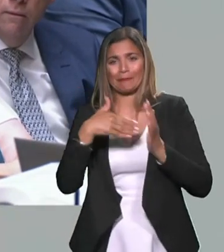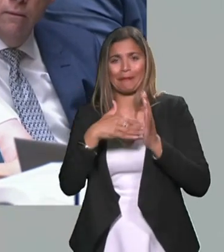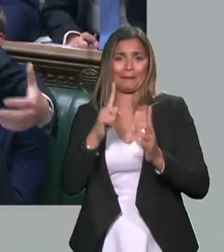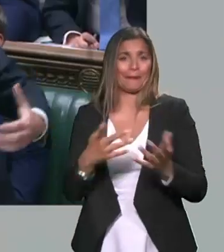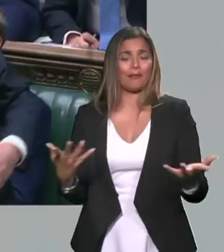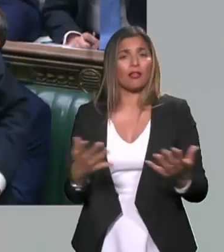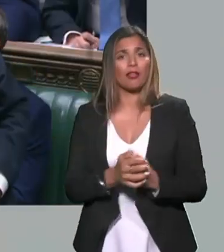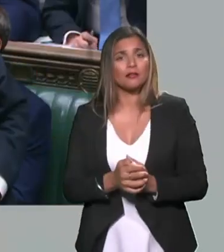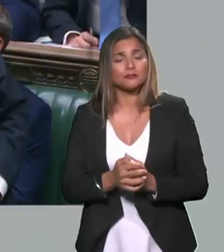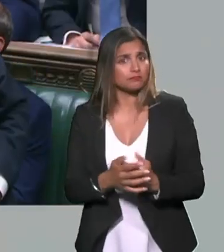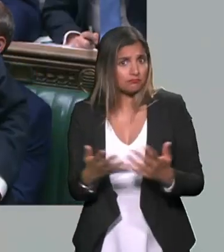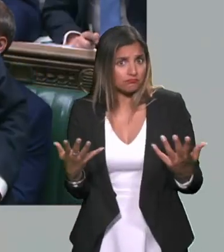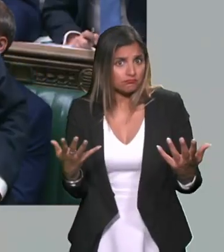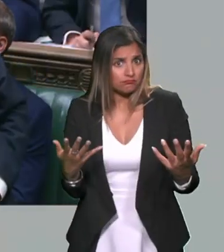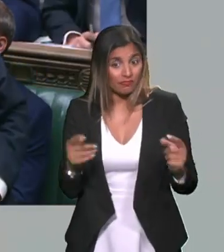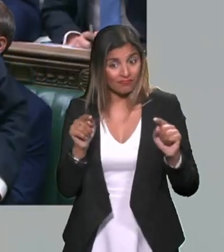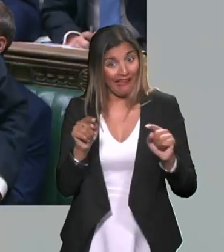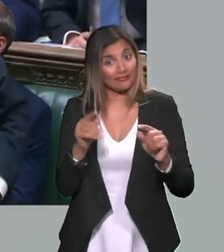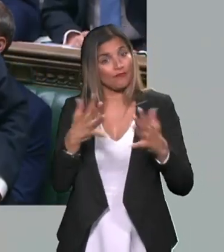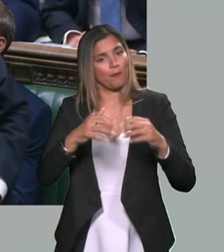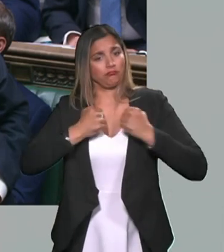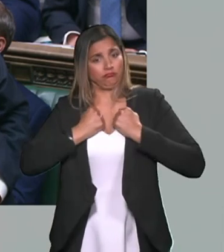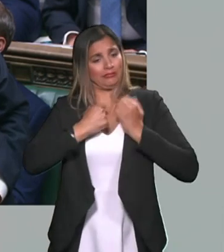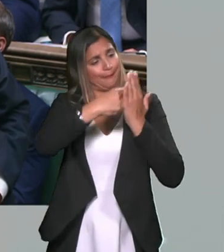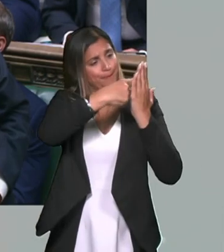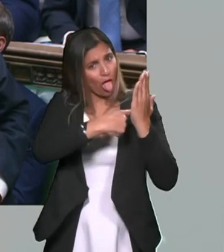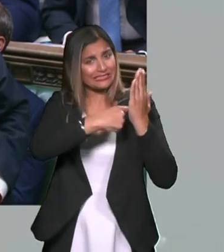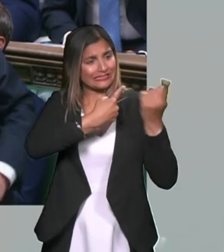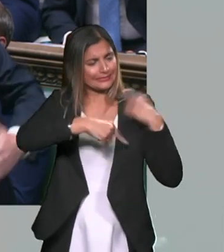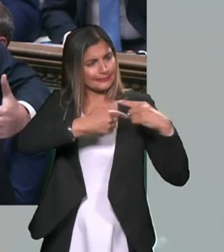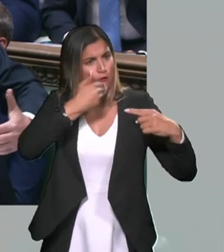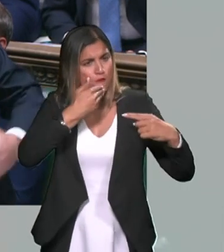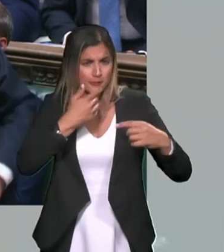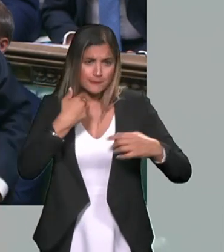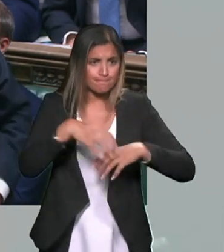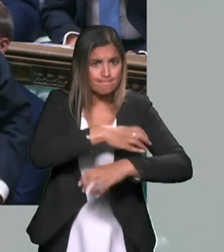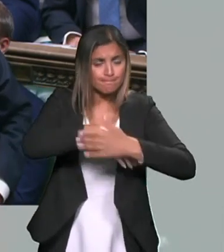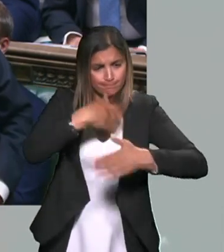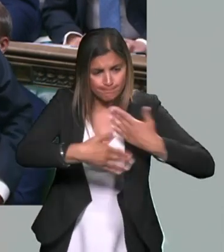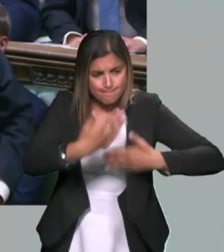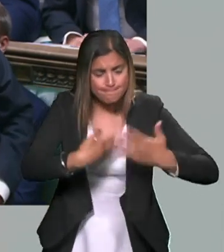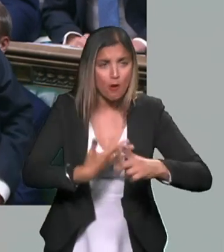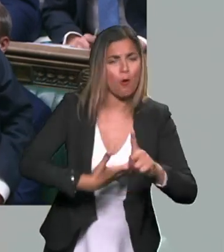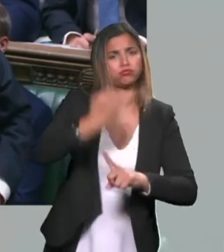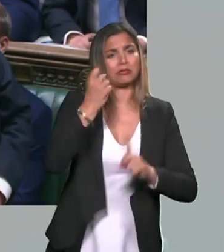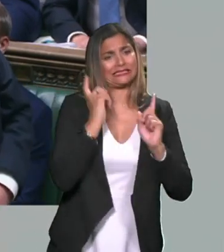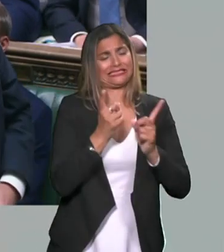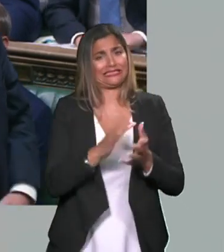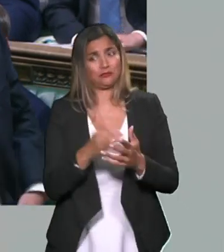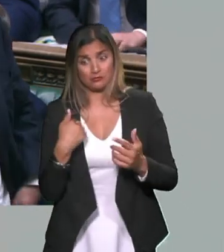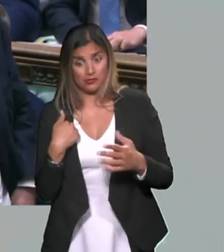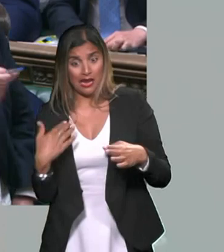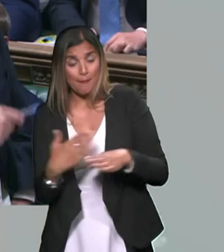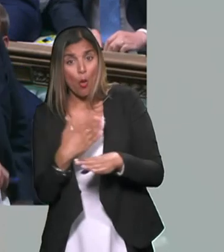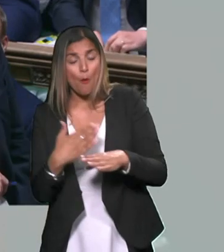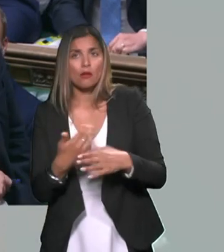And thanks to the policies we have pursued, as I have just told you, we have unemployment at or near record